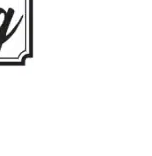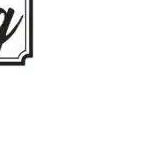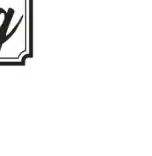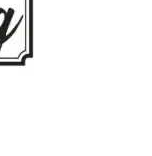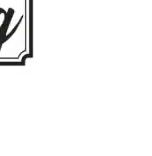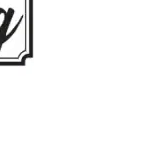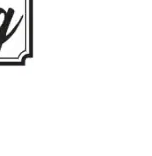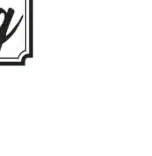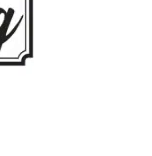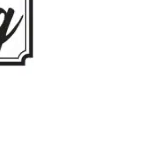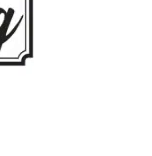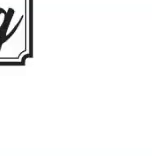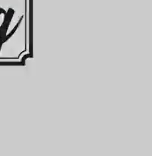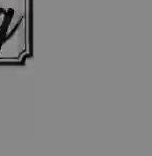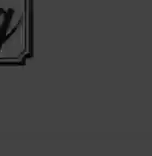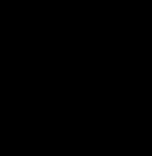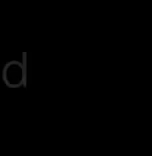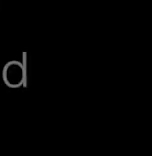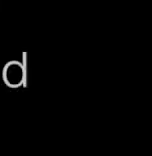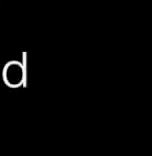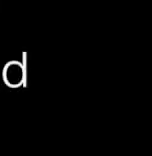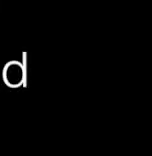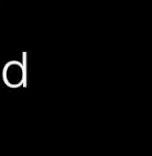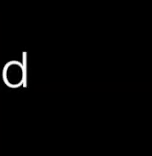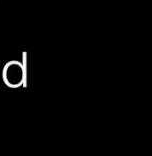worship service will begin after opening hymn.